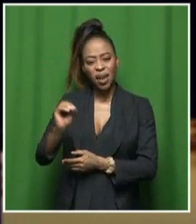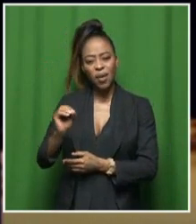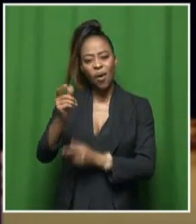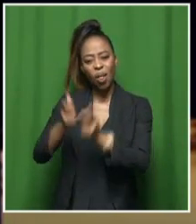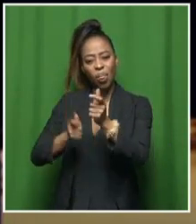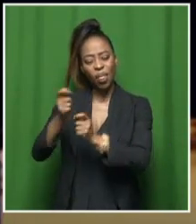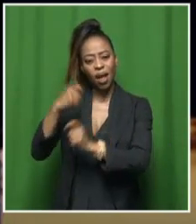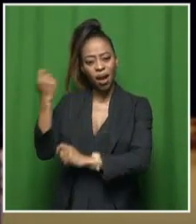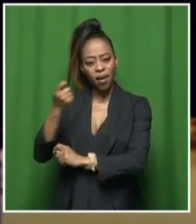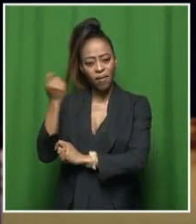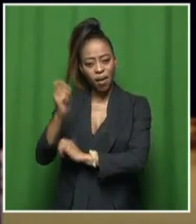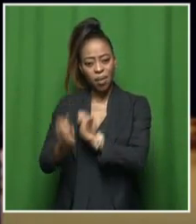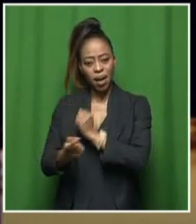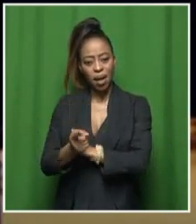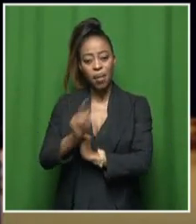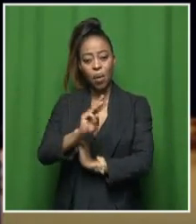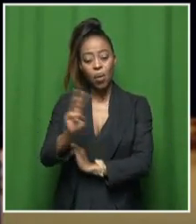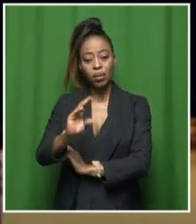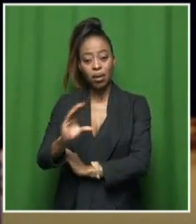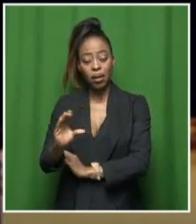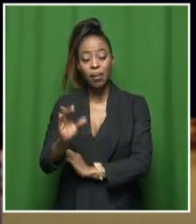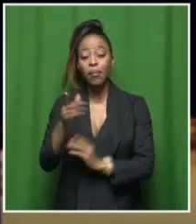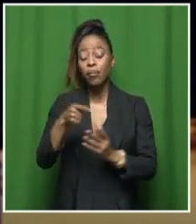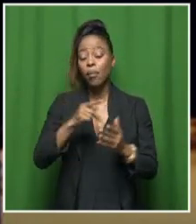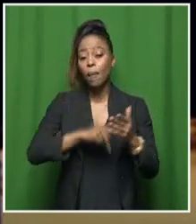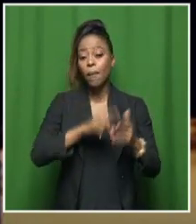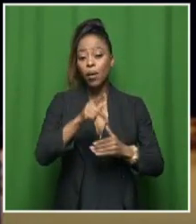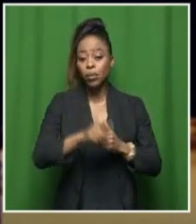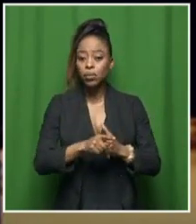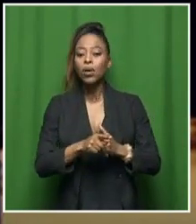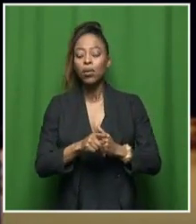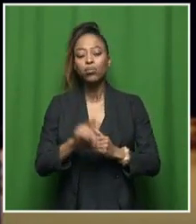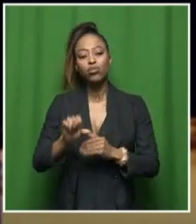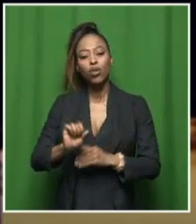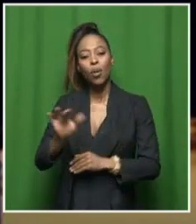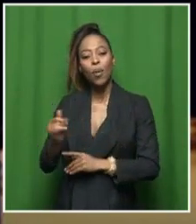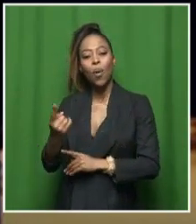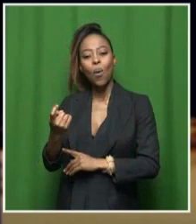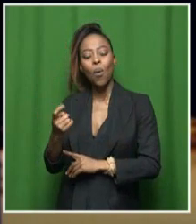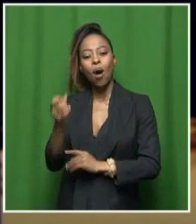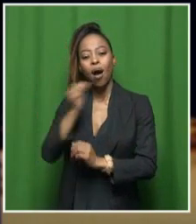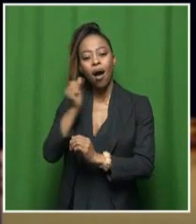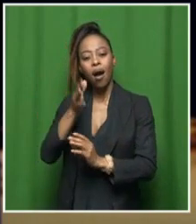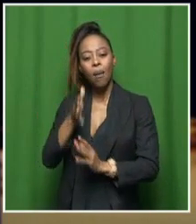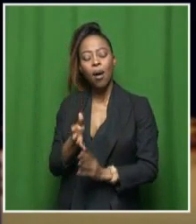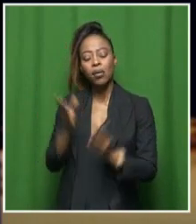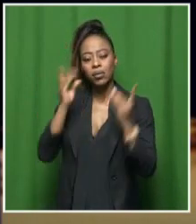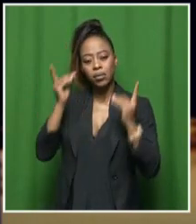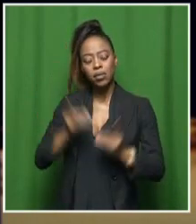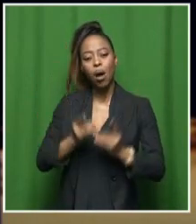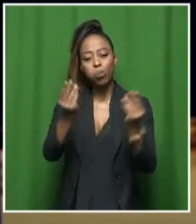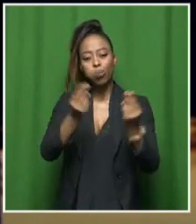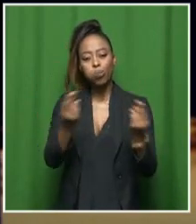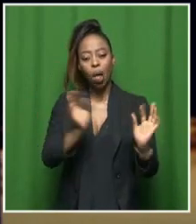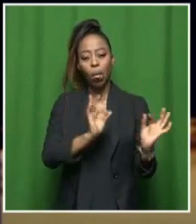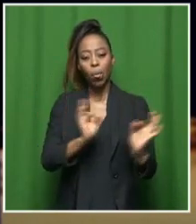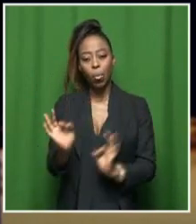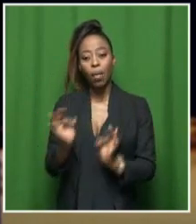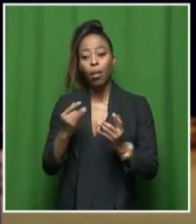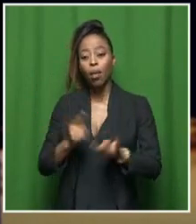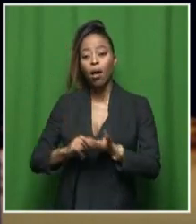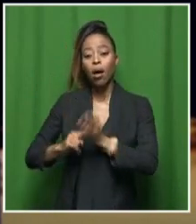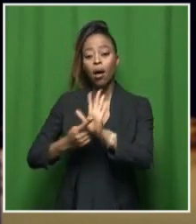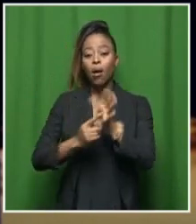Skimmelkrans, in the Western Cape. This initiative has been well captured by one of South Africa's leading artists, Dillion Marsh, and is currently showing